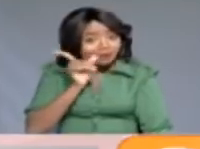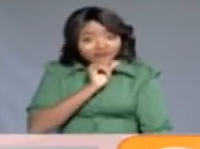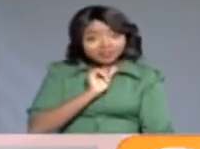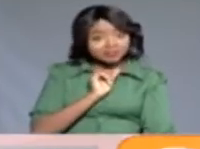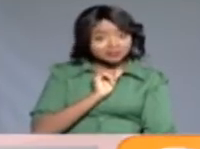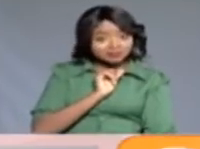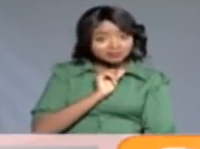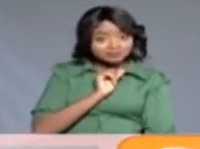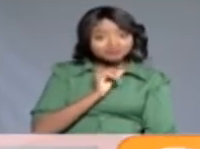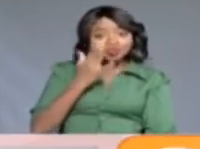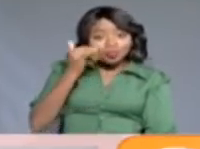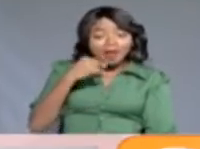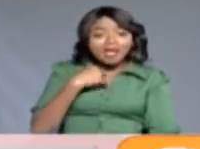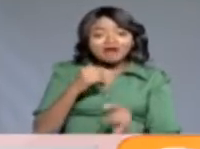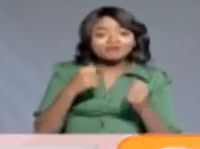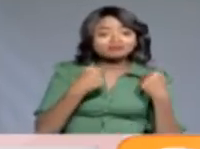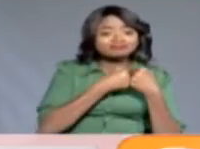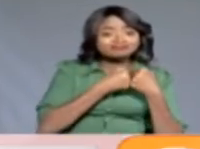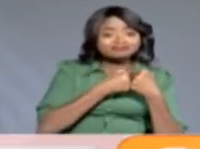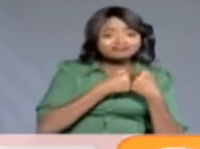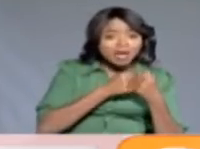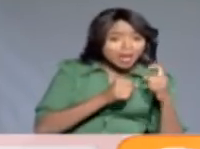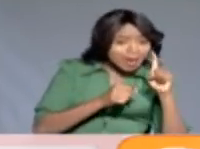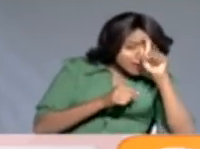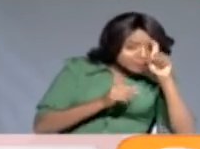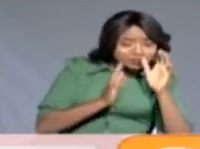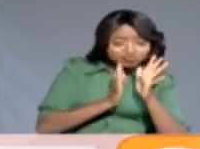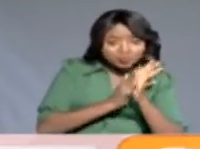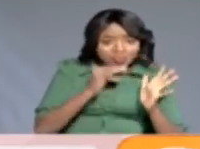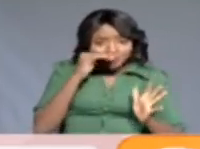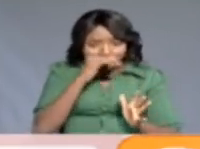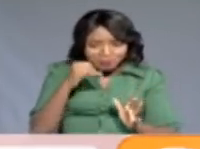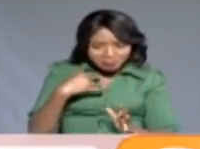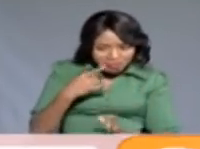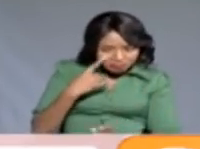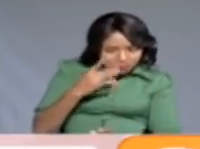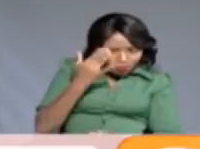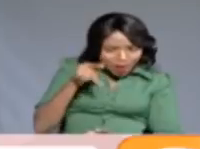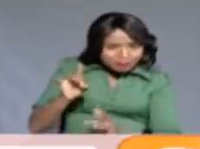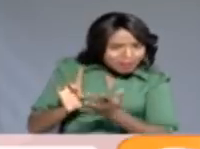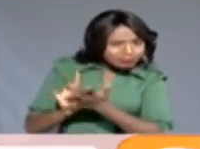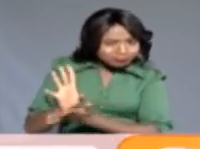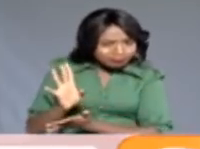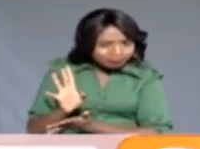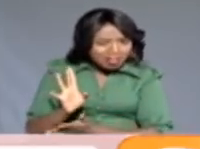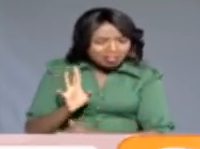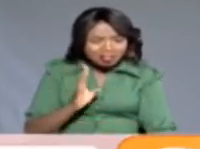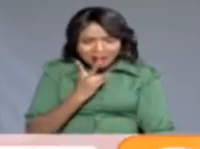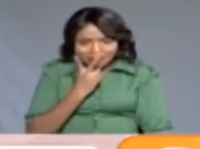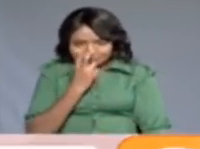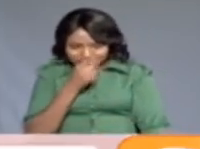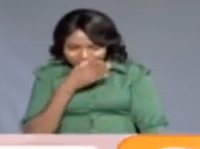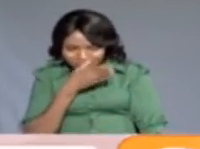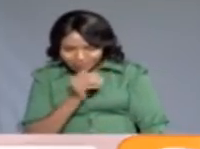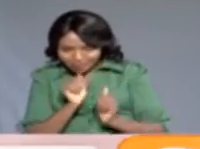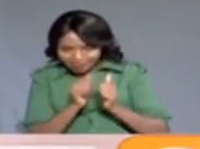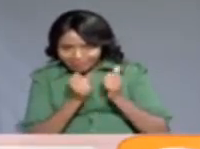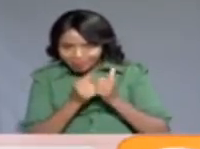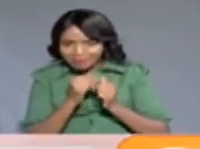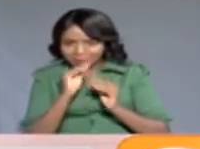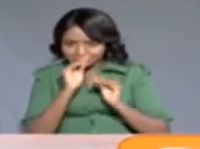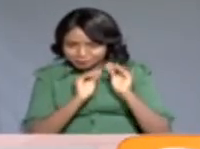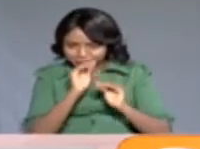their game against host Egypt read mischief into the decision when they were led out in unclear